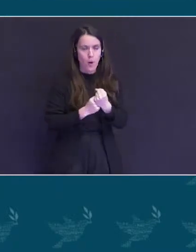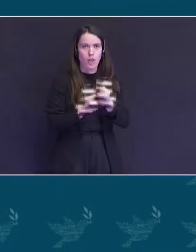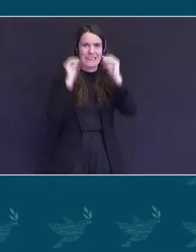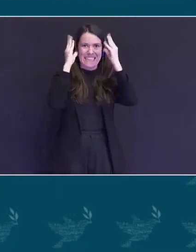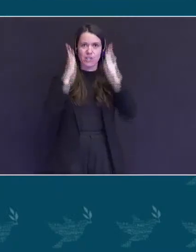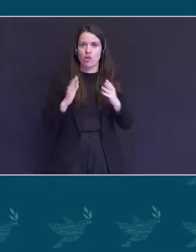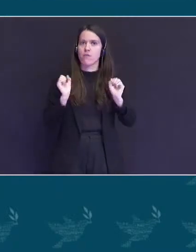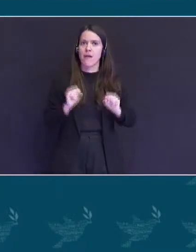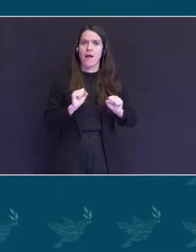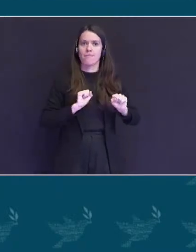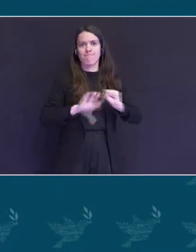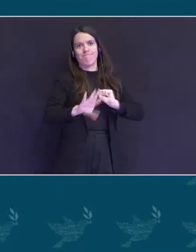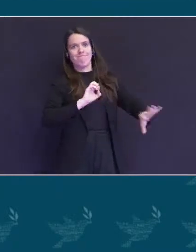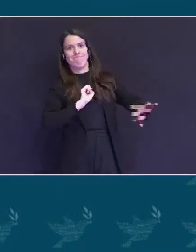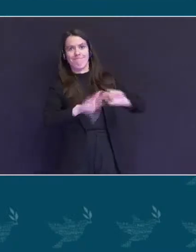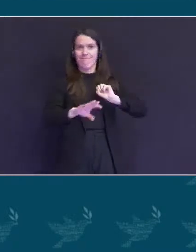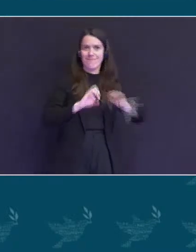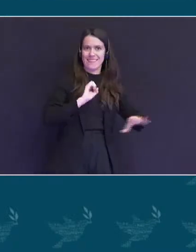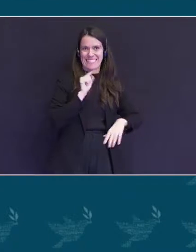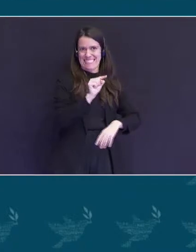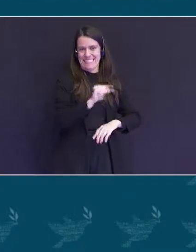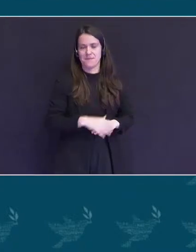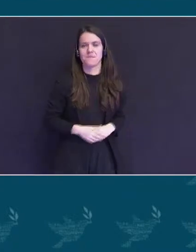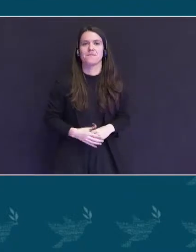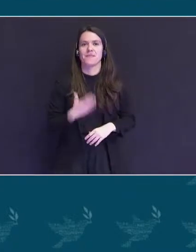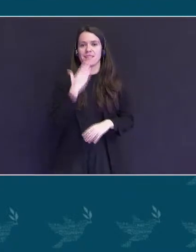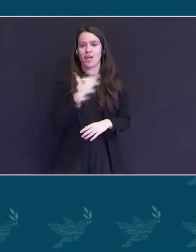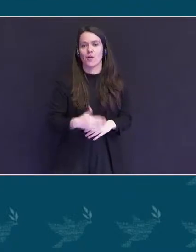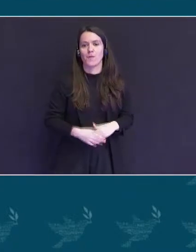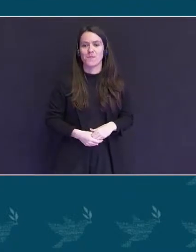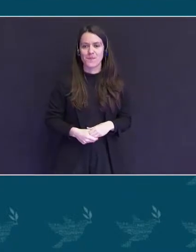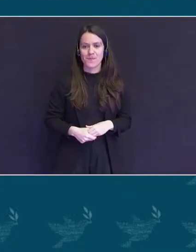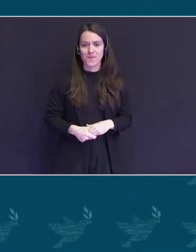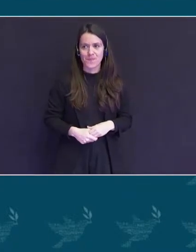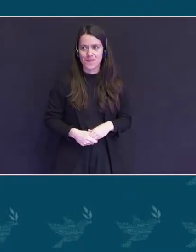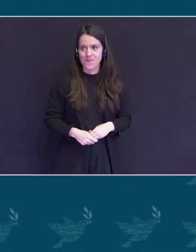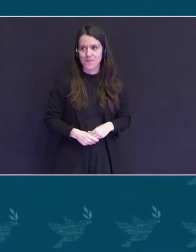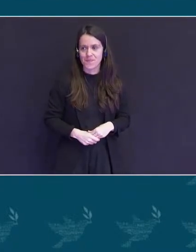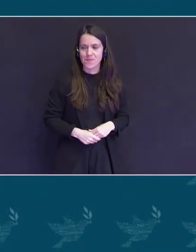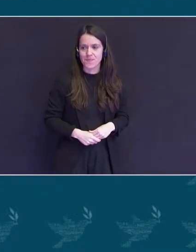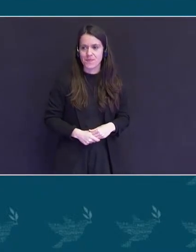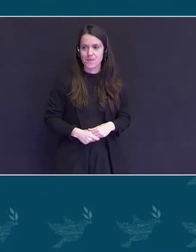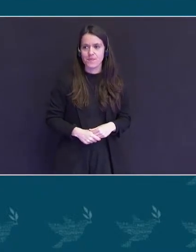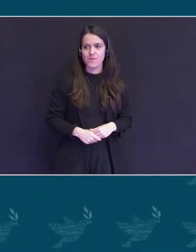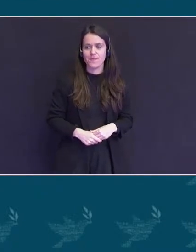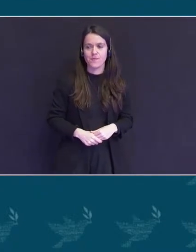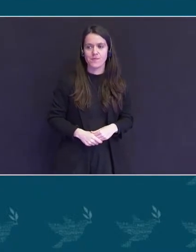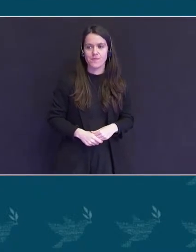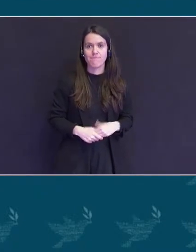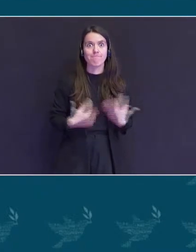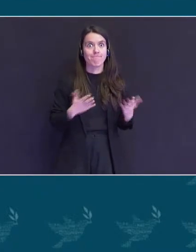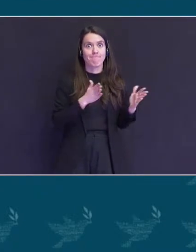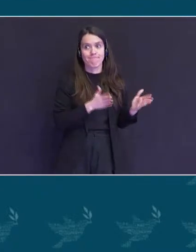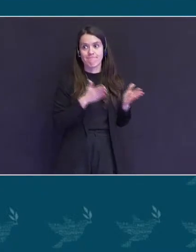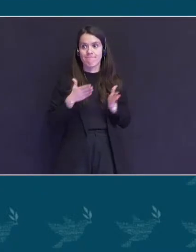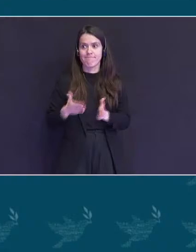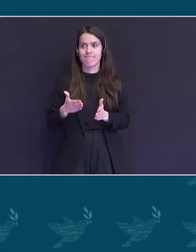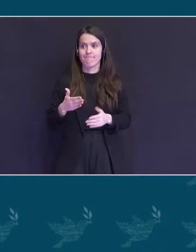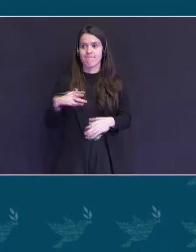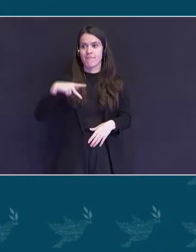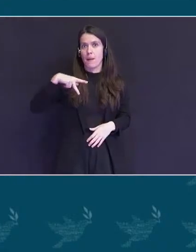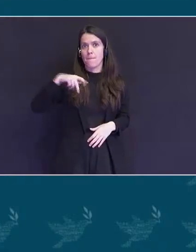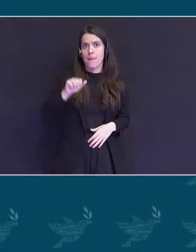to implement. Thank you. Yes, thank you so much. Now I would like to ask